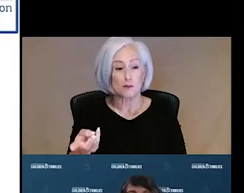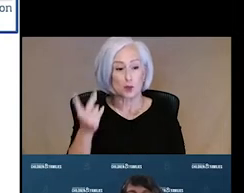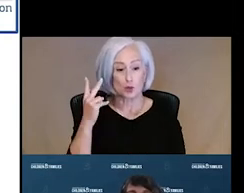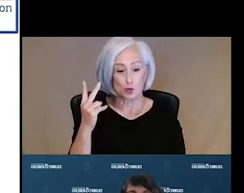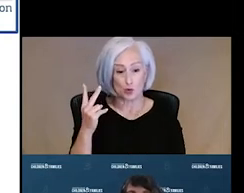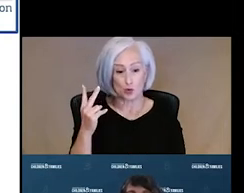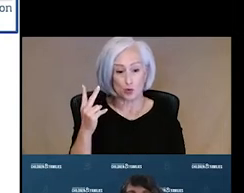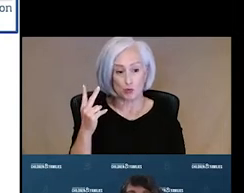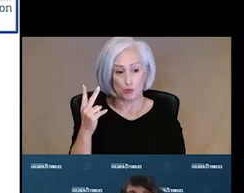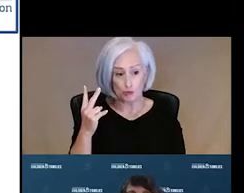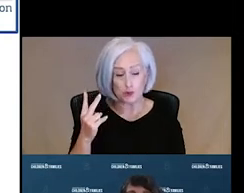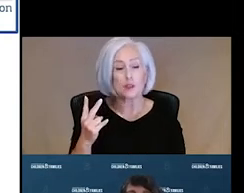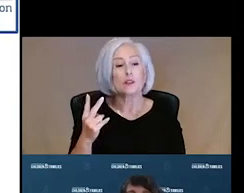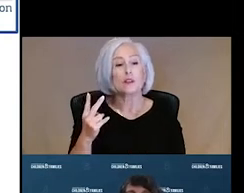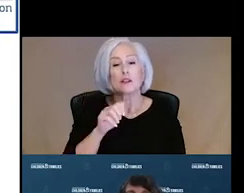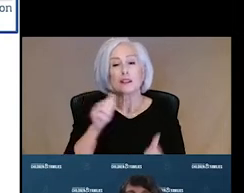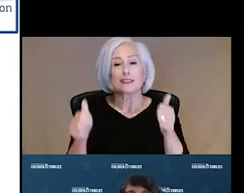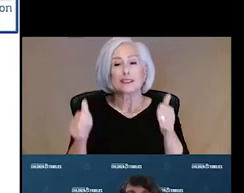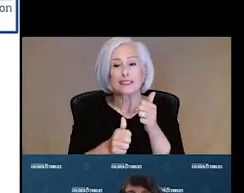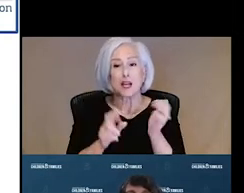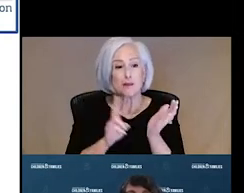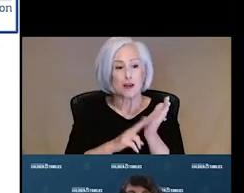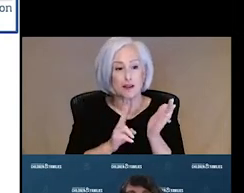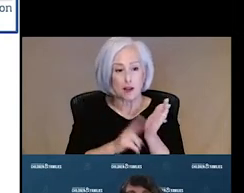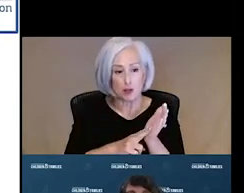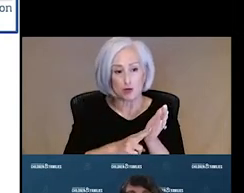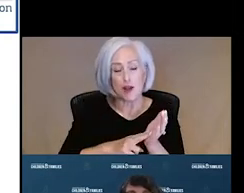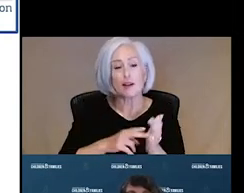subcontract for therapy services to victims. Is that direct or indirect?